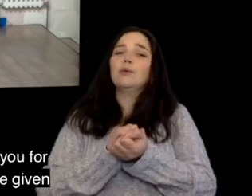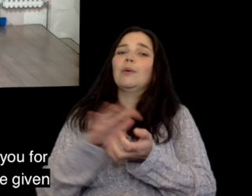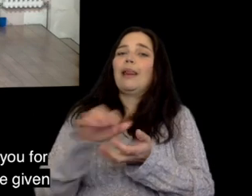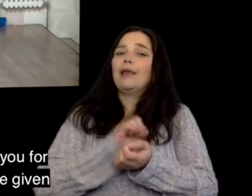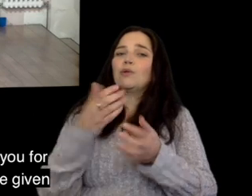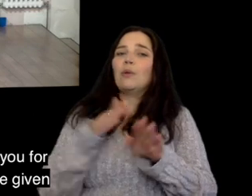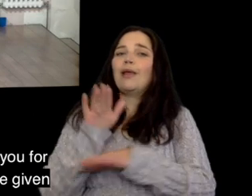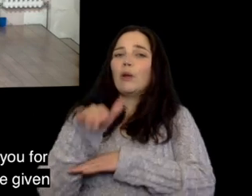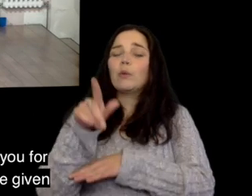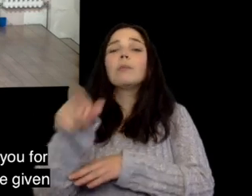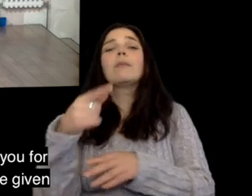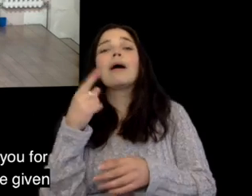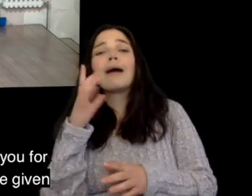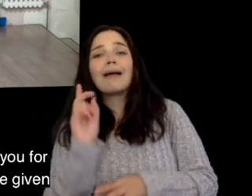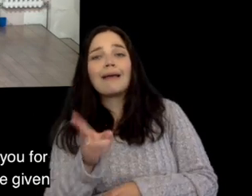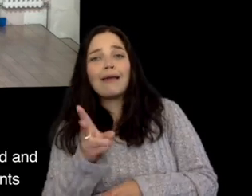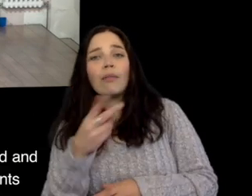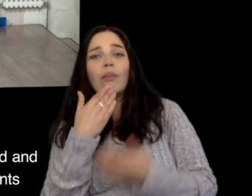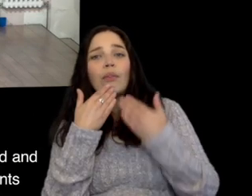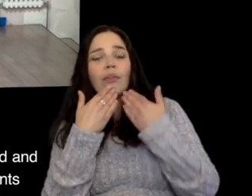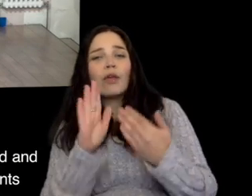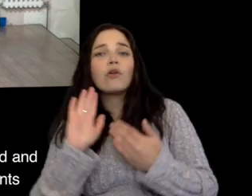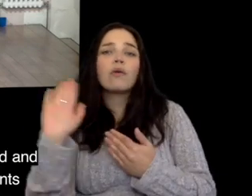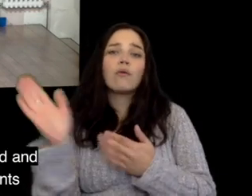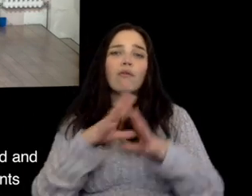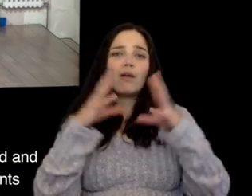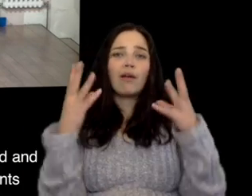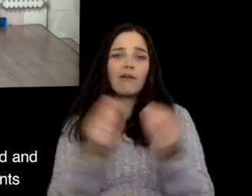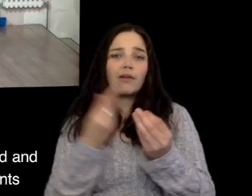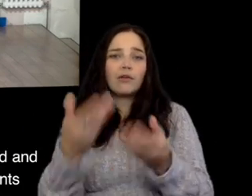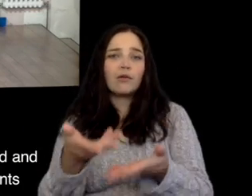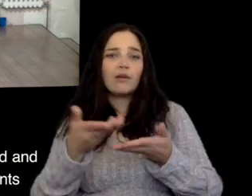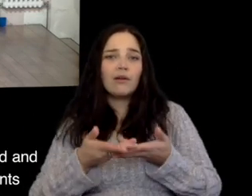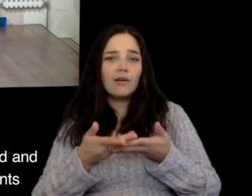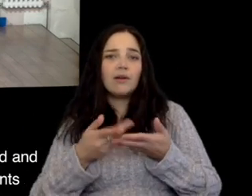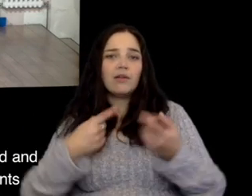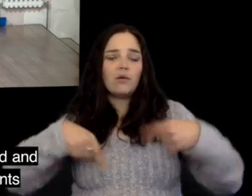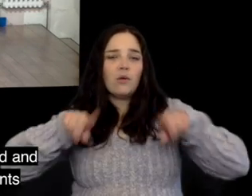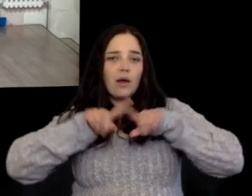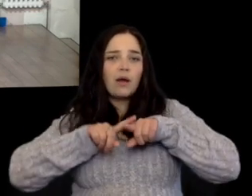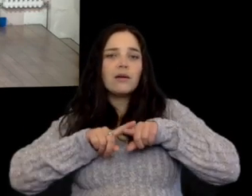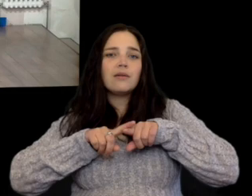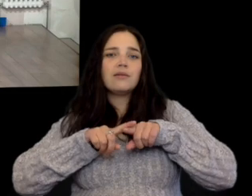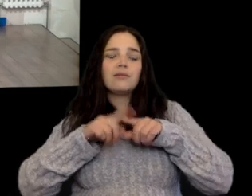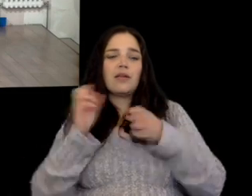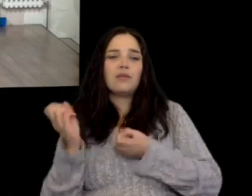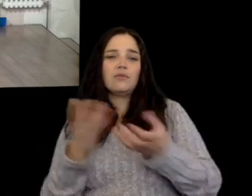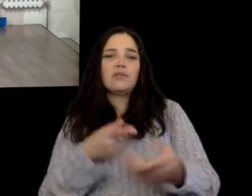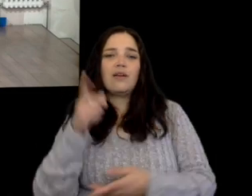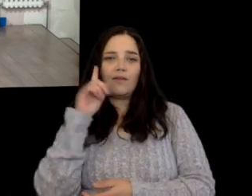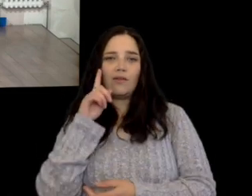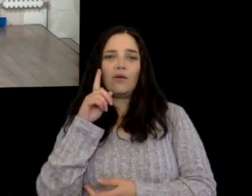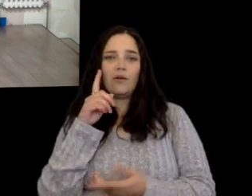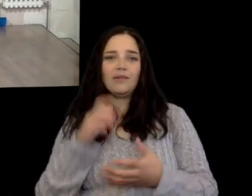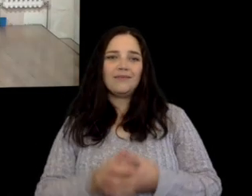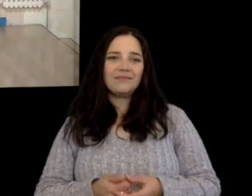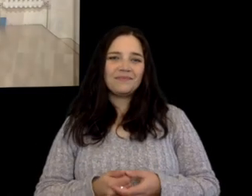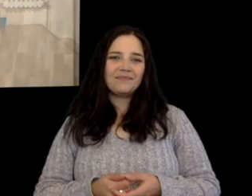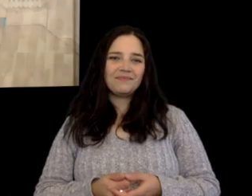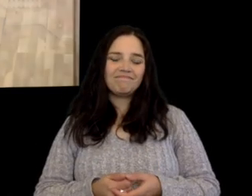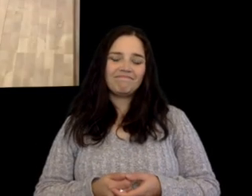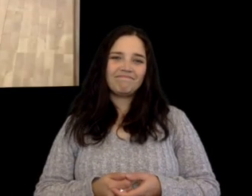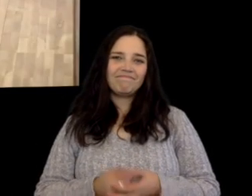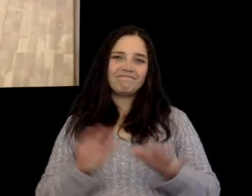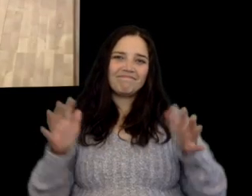it on the way out. And once again, thank you for everything that you have given to us and to serve God in the wider